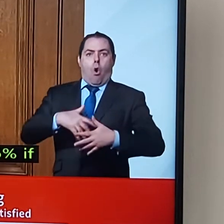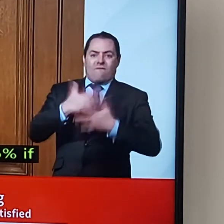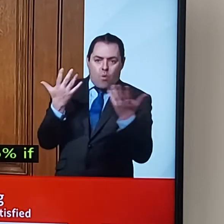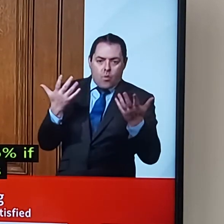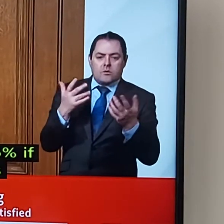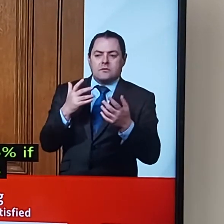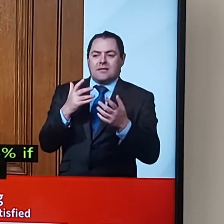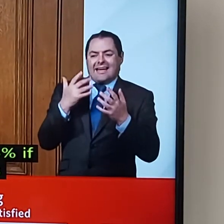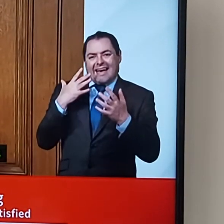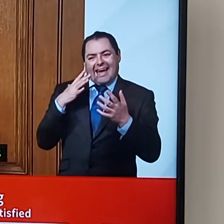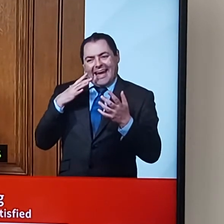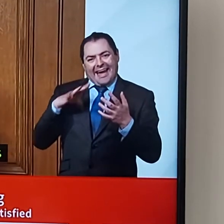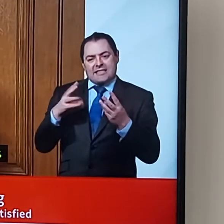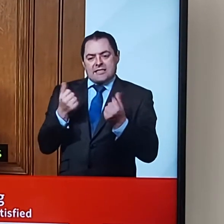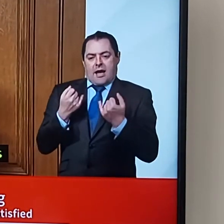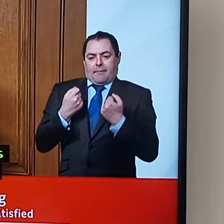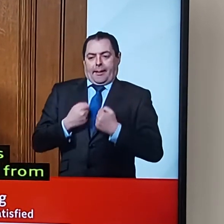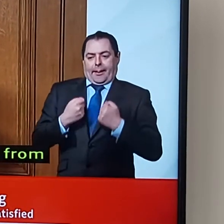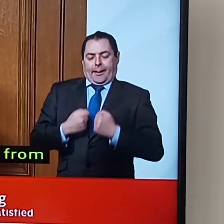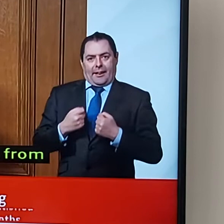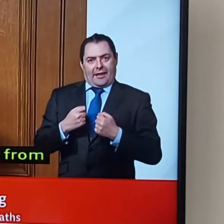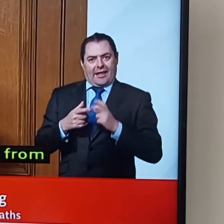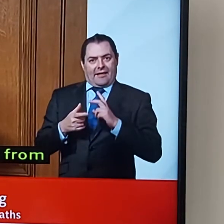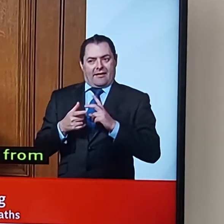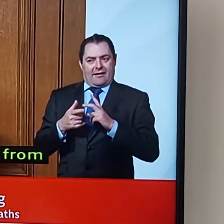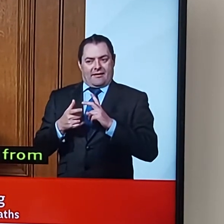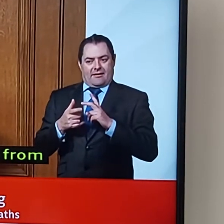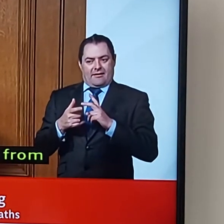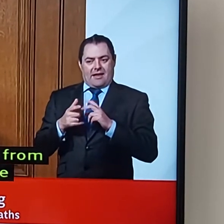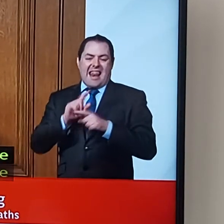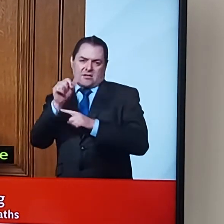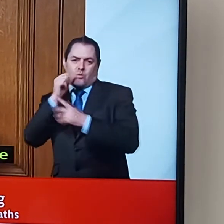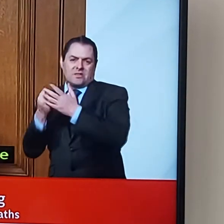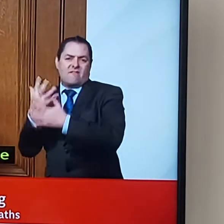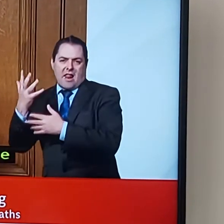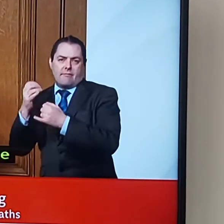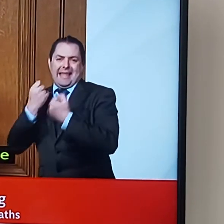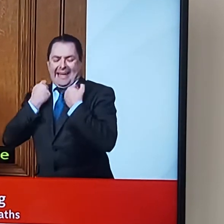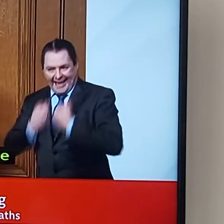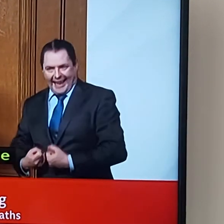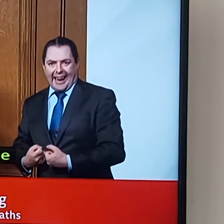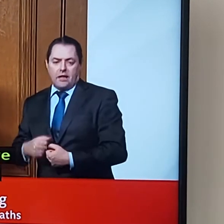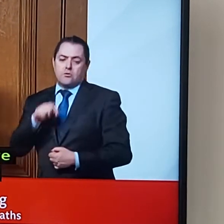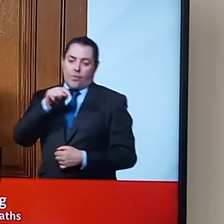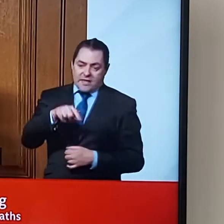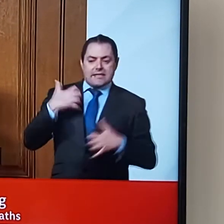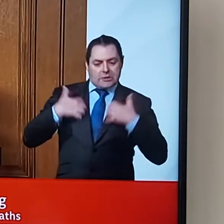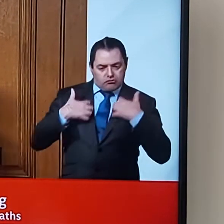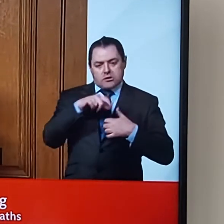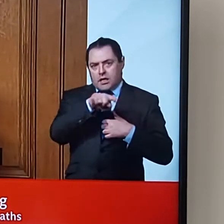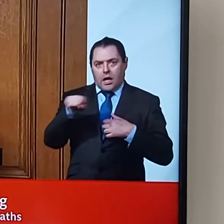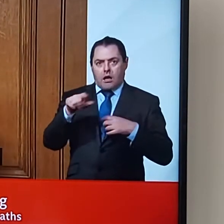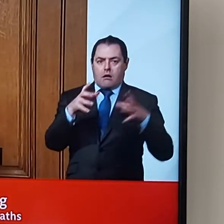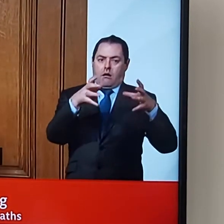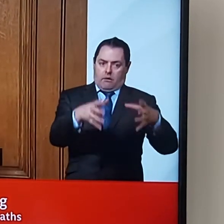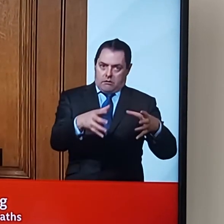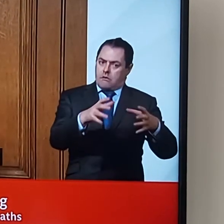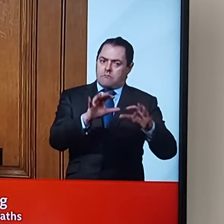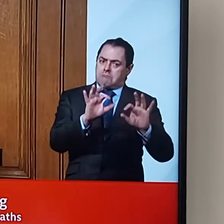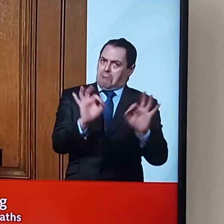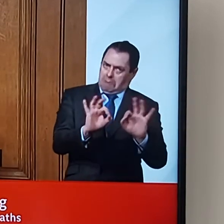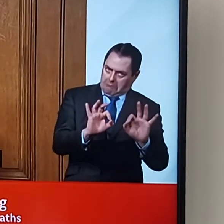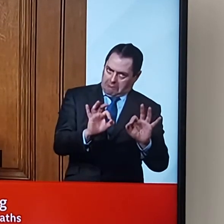severe disease. And then the second study, which is an important additional piece of information from Public Health England, showed